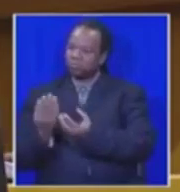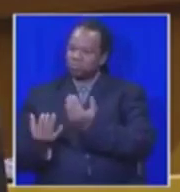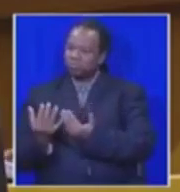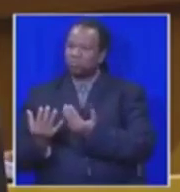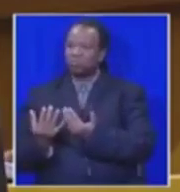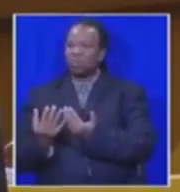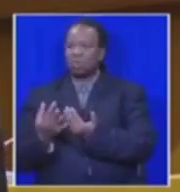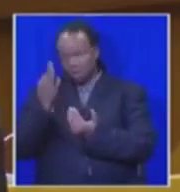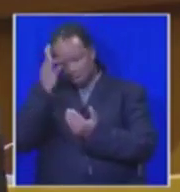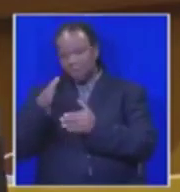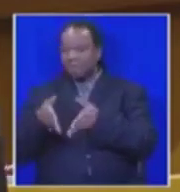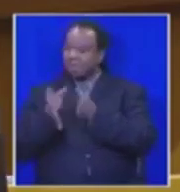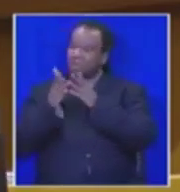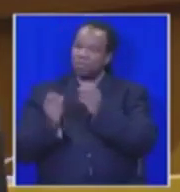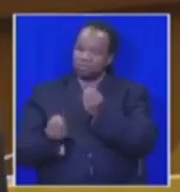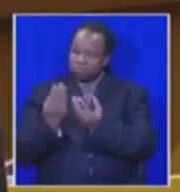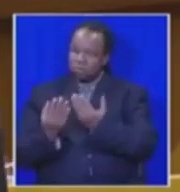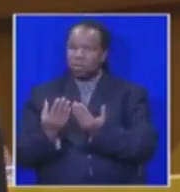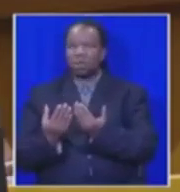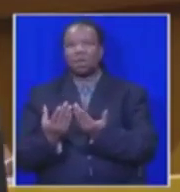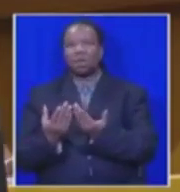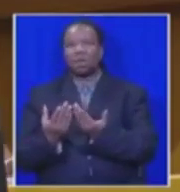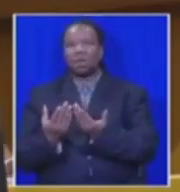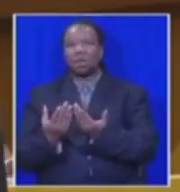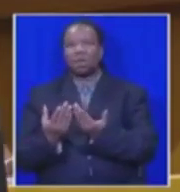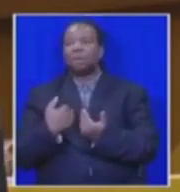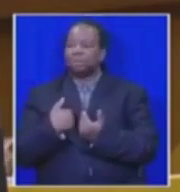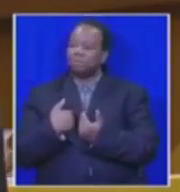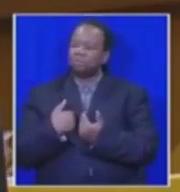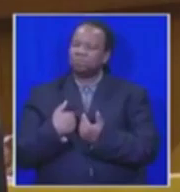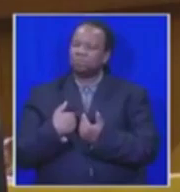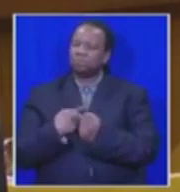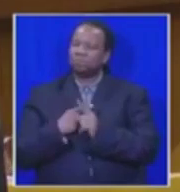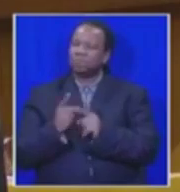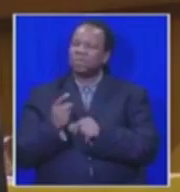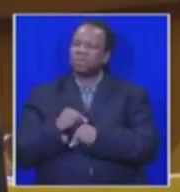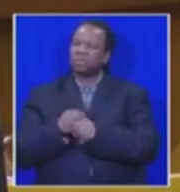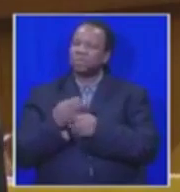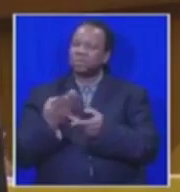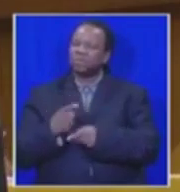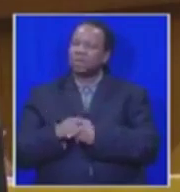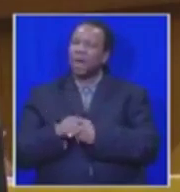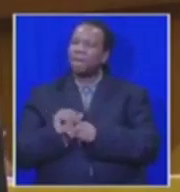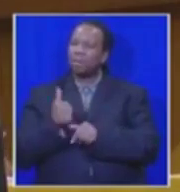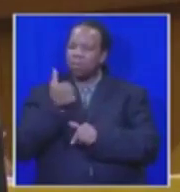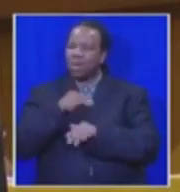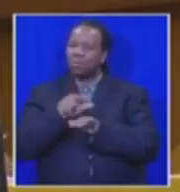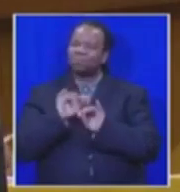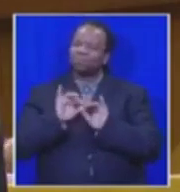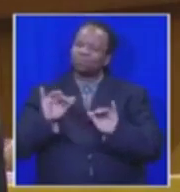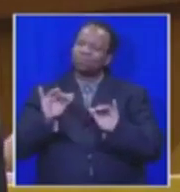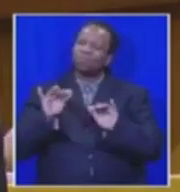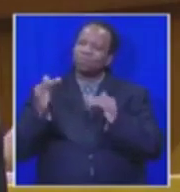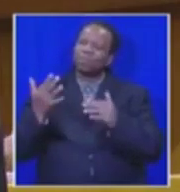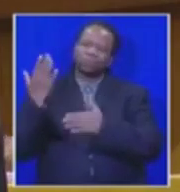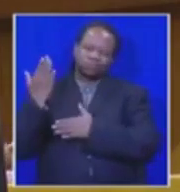protests. I have spoken about this matter many times in public platforms. We